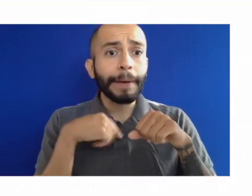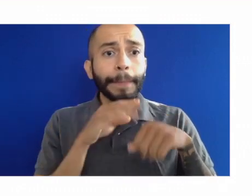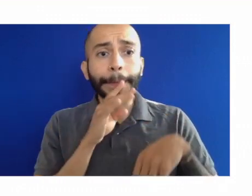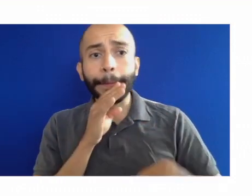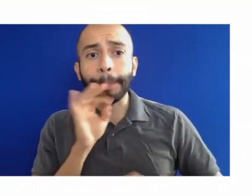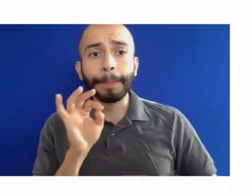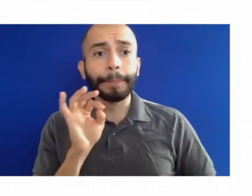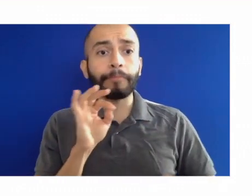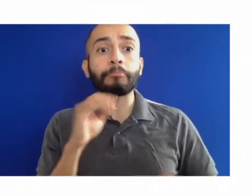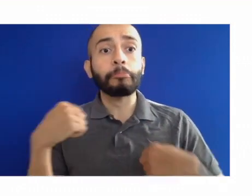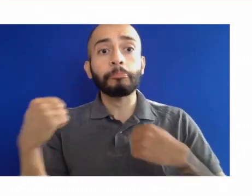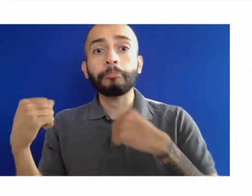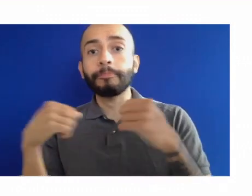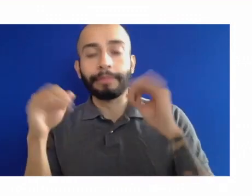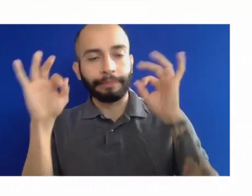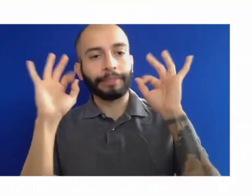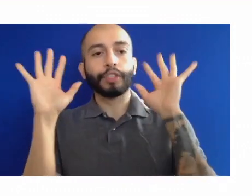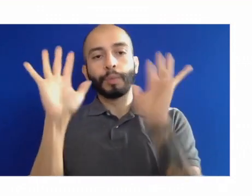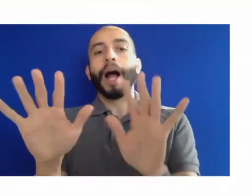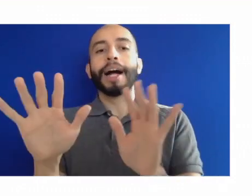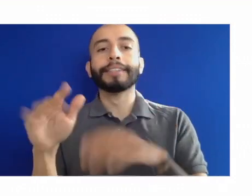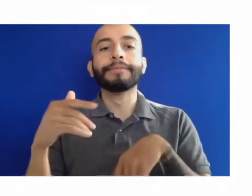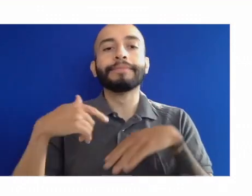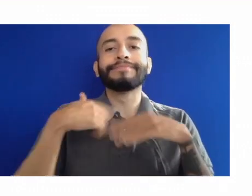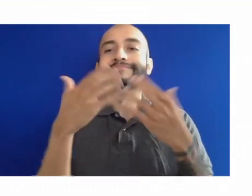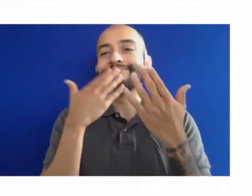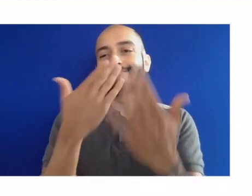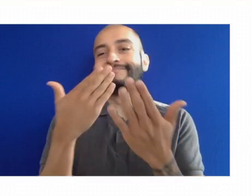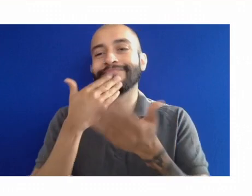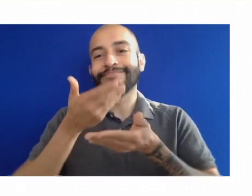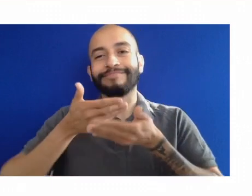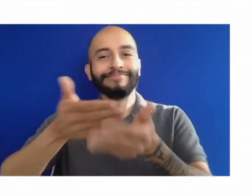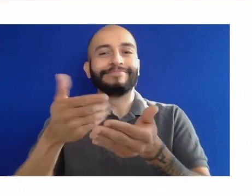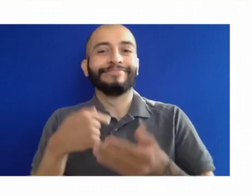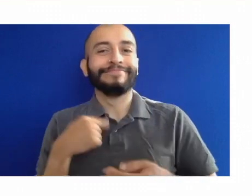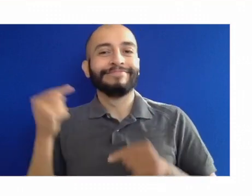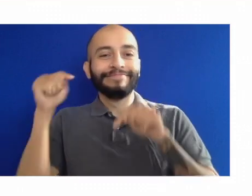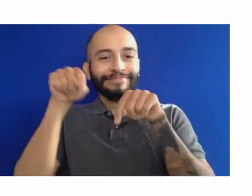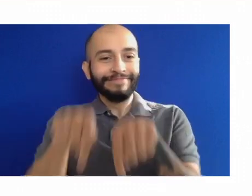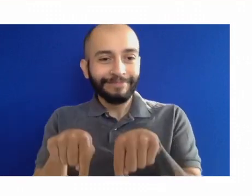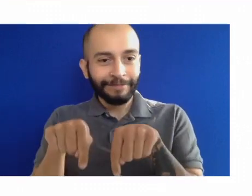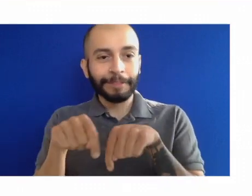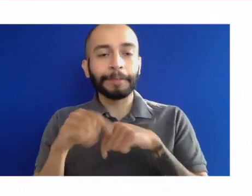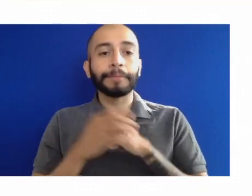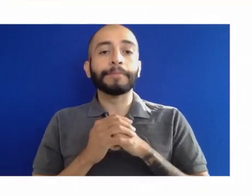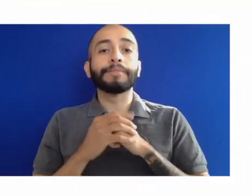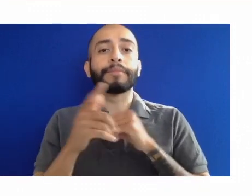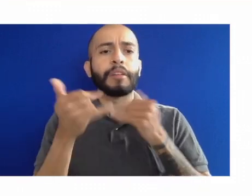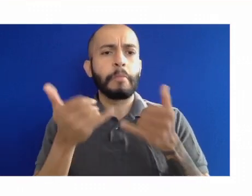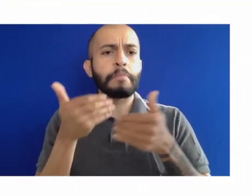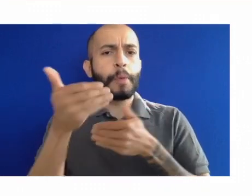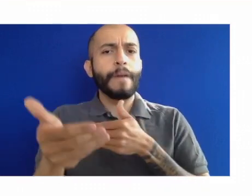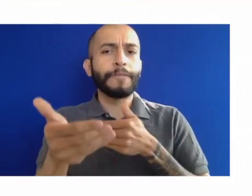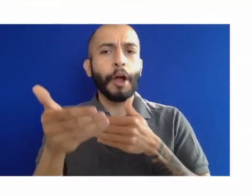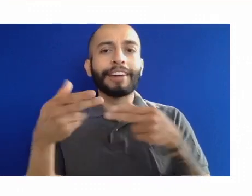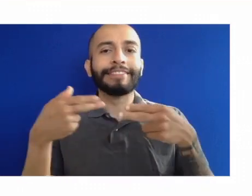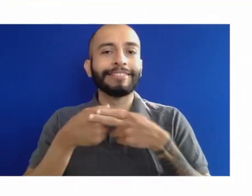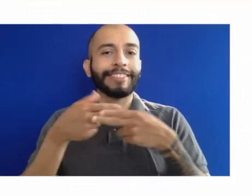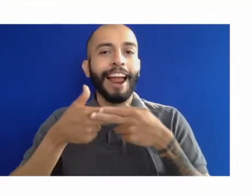talk today. You can move on to the next slide. You know, we heard yesterday in the first panel